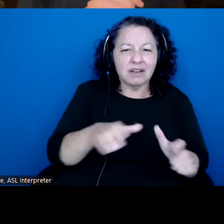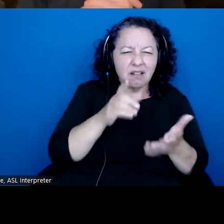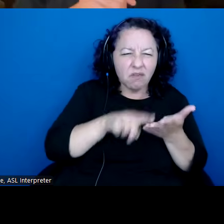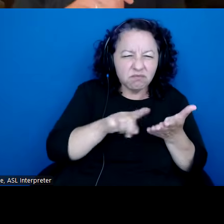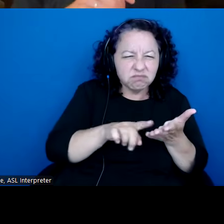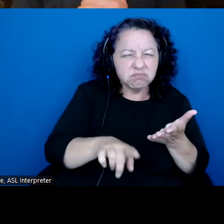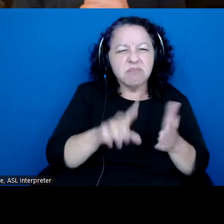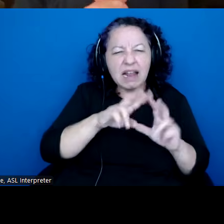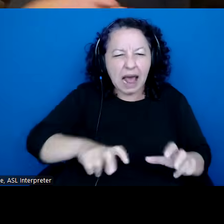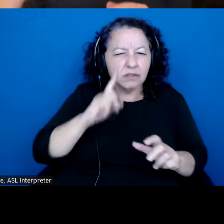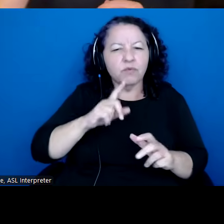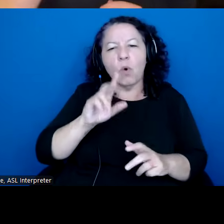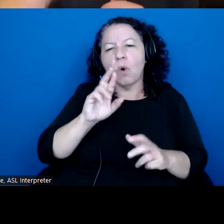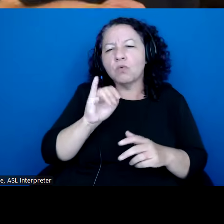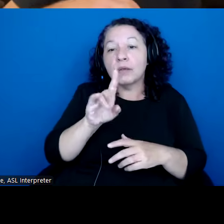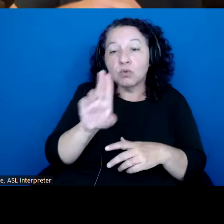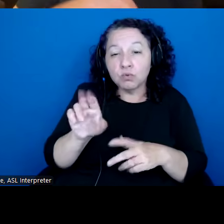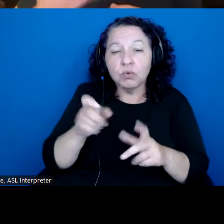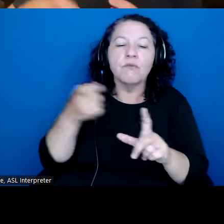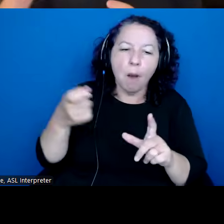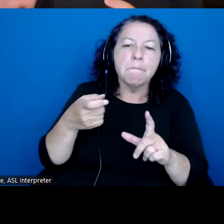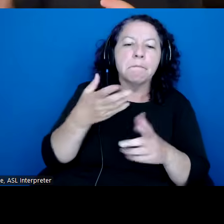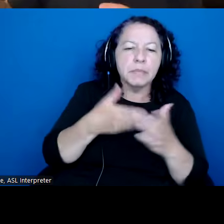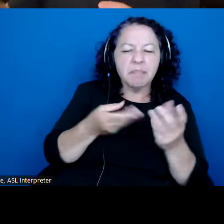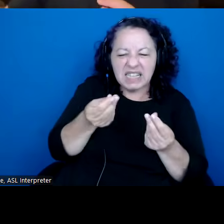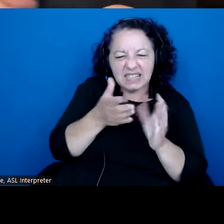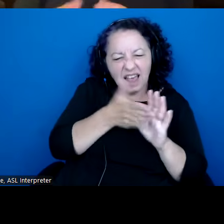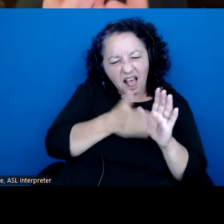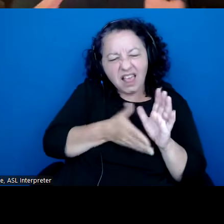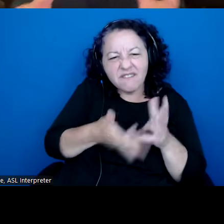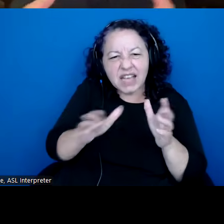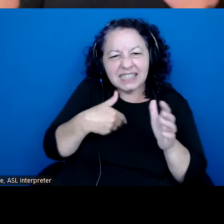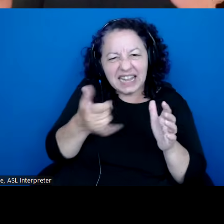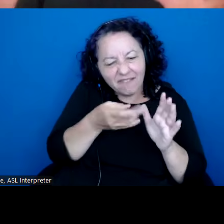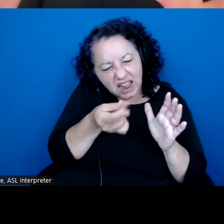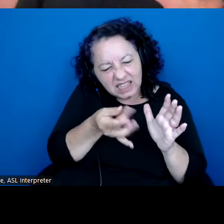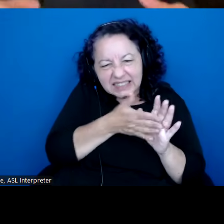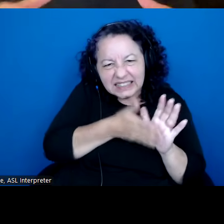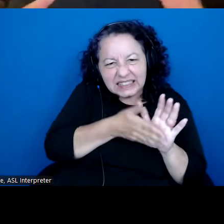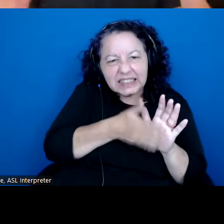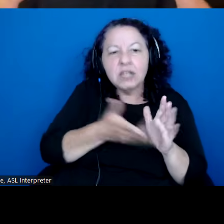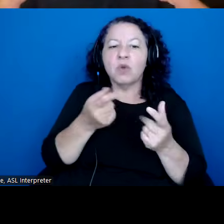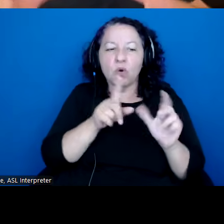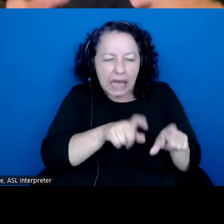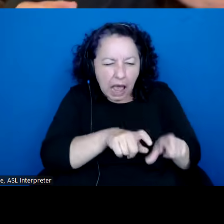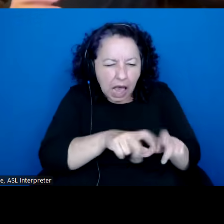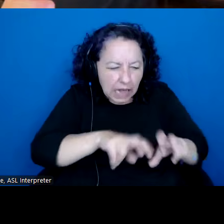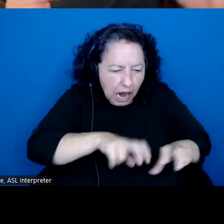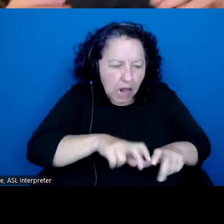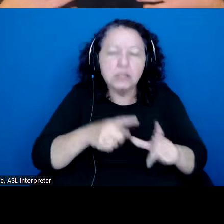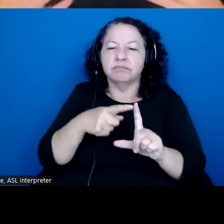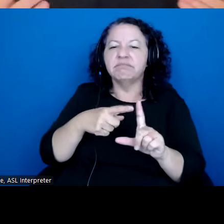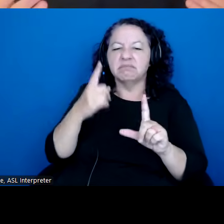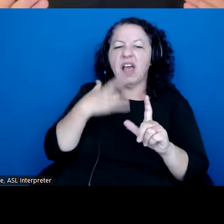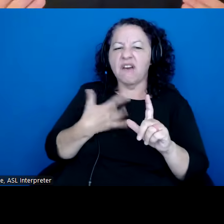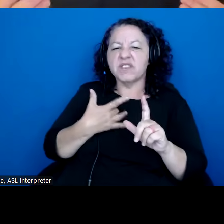of vessels and found evidence for the brewing of beer in a whole series of them. So they feel pretty confident that they know the set of vessels that